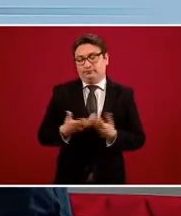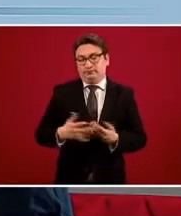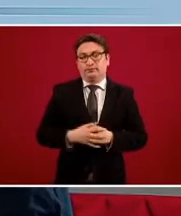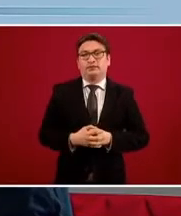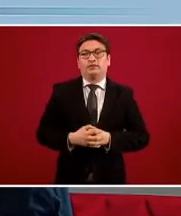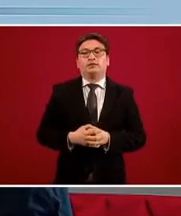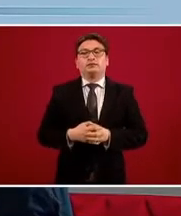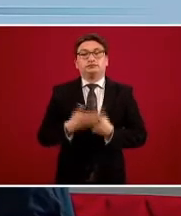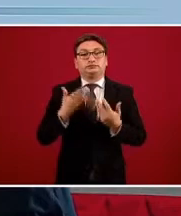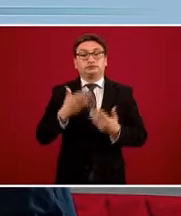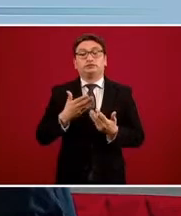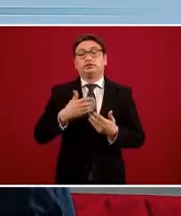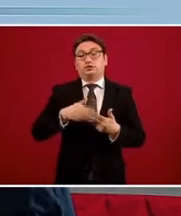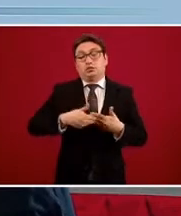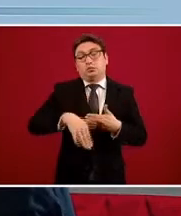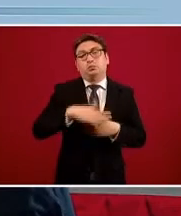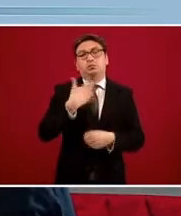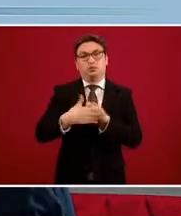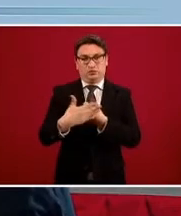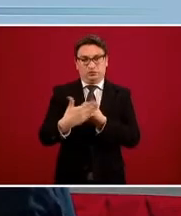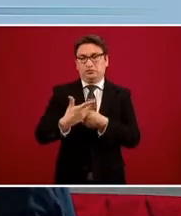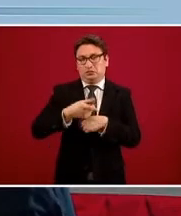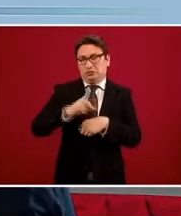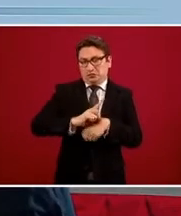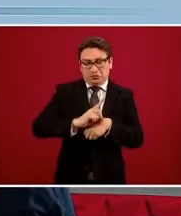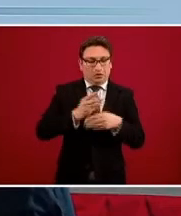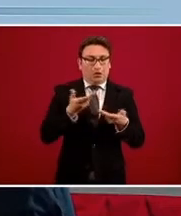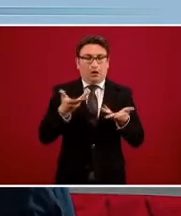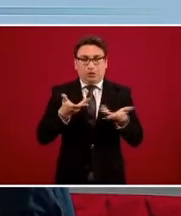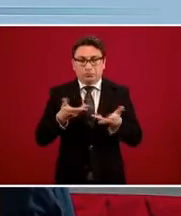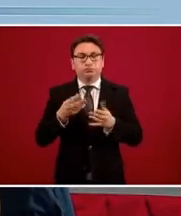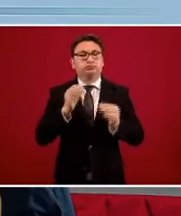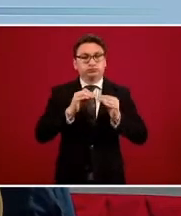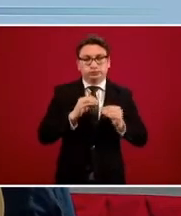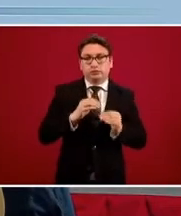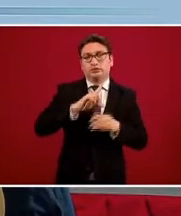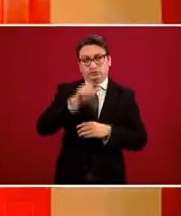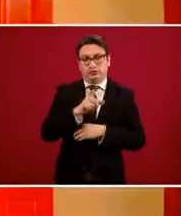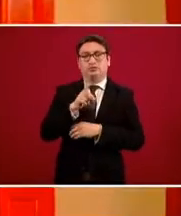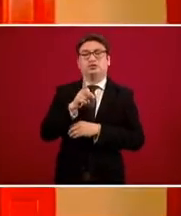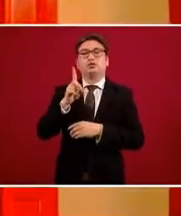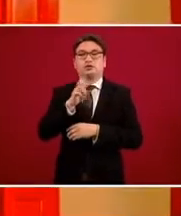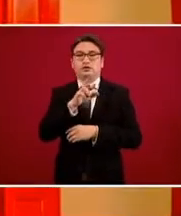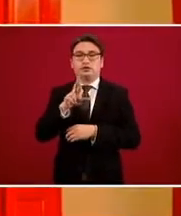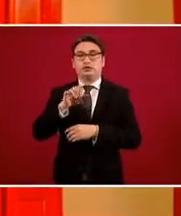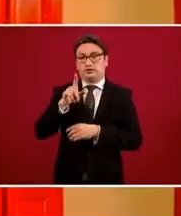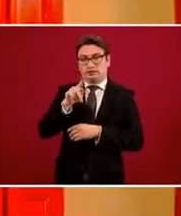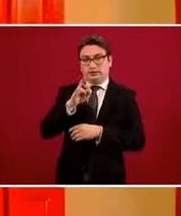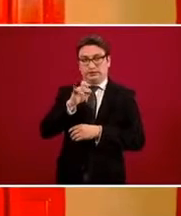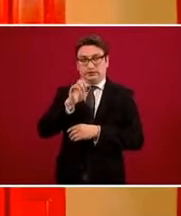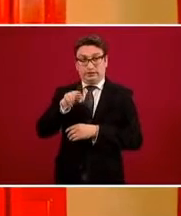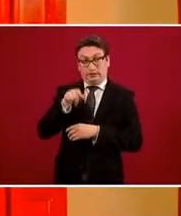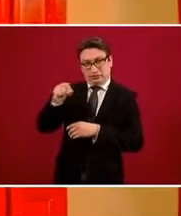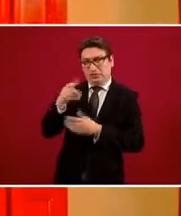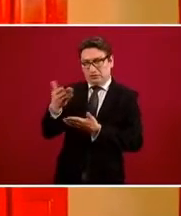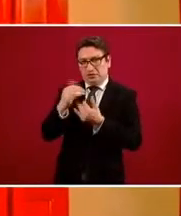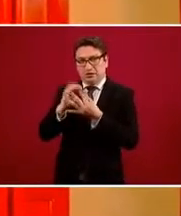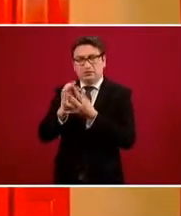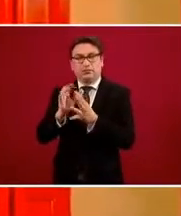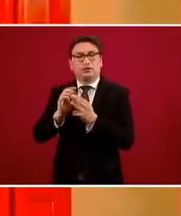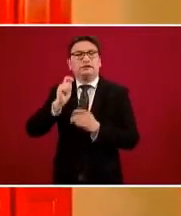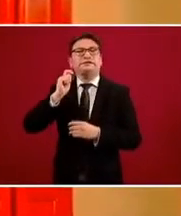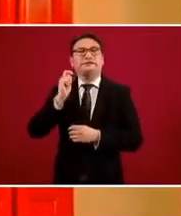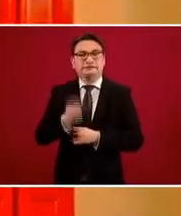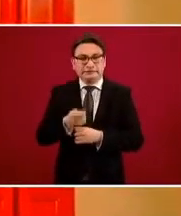damage. We will prepare in the following days, and we'll be inviting Dr. Reyes Terán